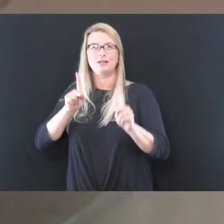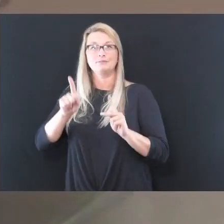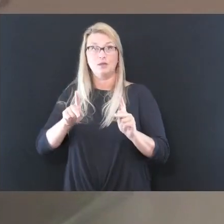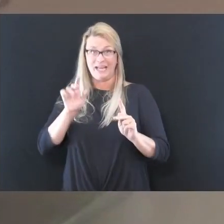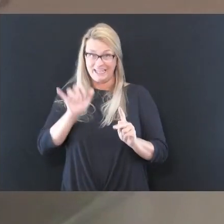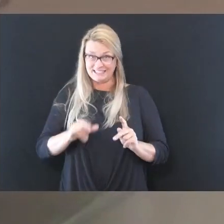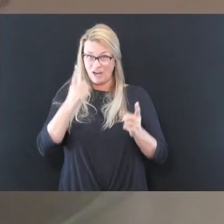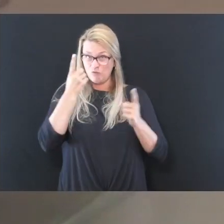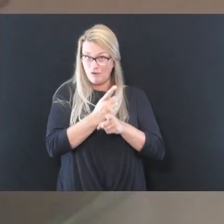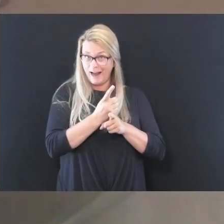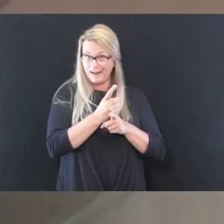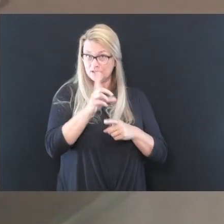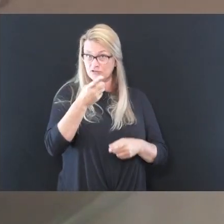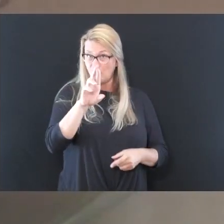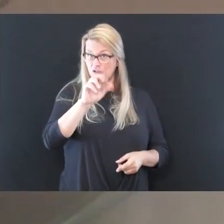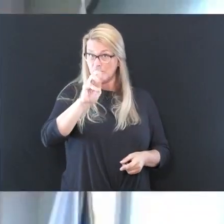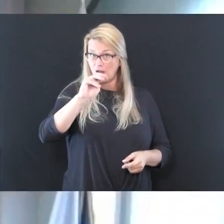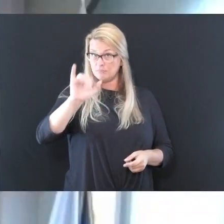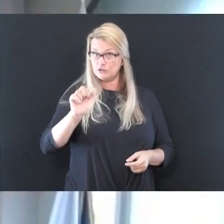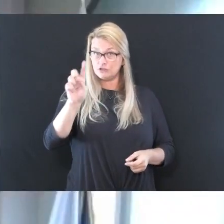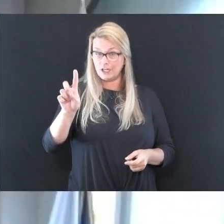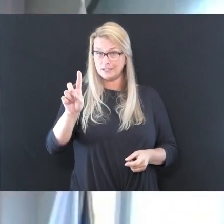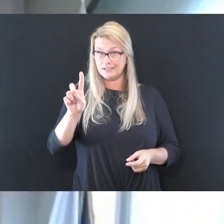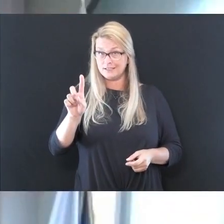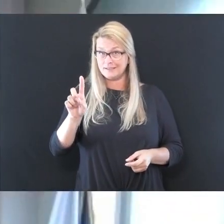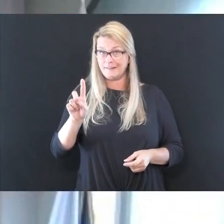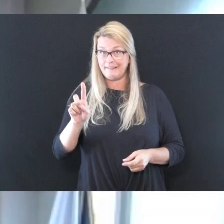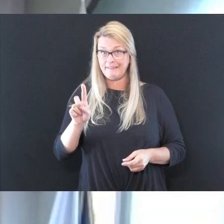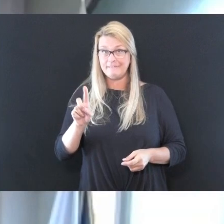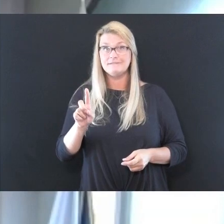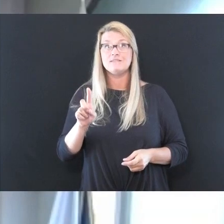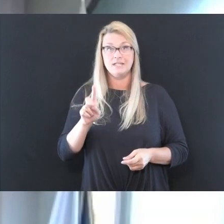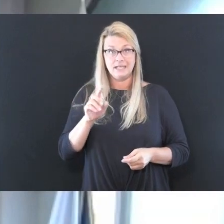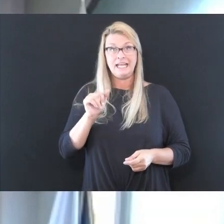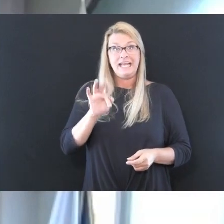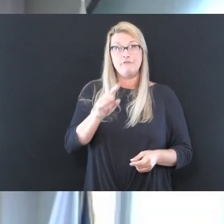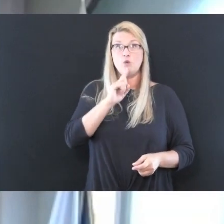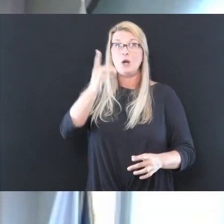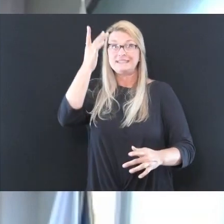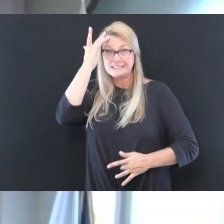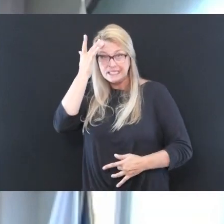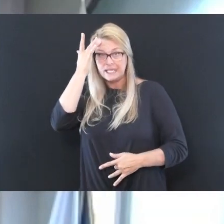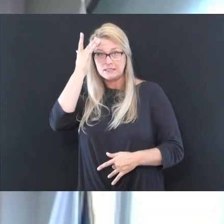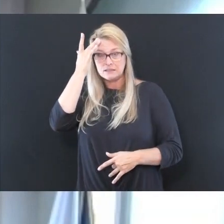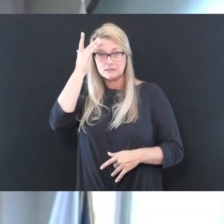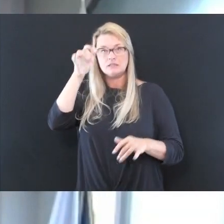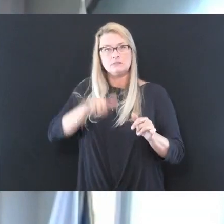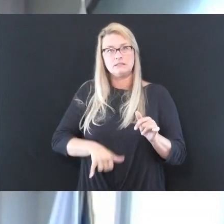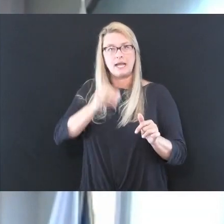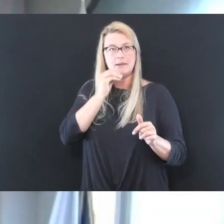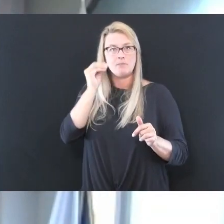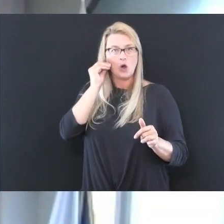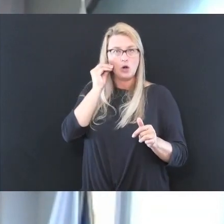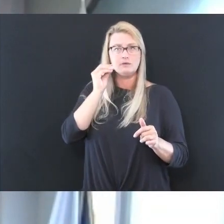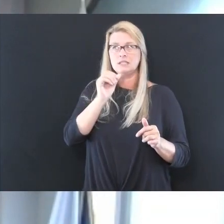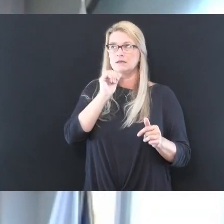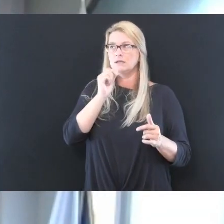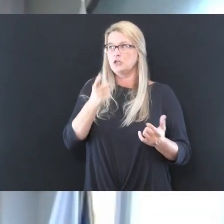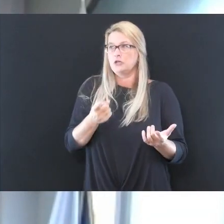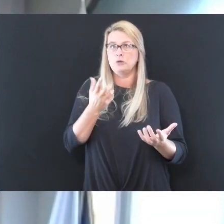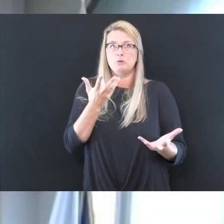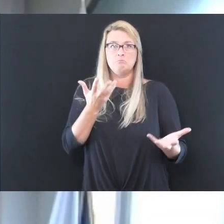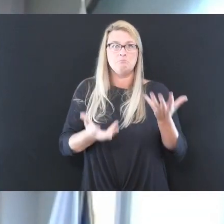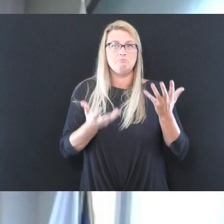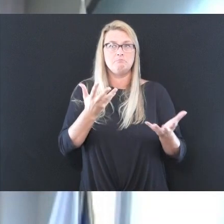be reasonable? I mean, if you have symptoms, you'd want to stay home. But if you're not having symptoms, David, then you